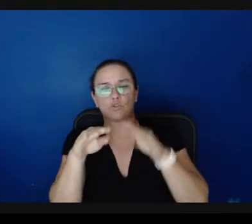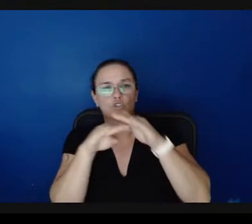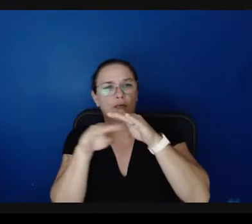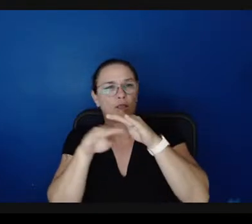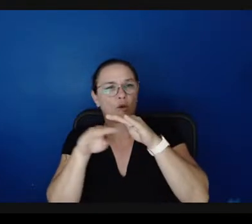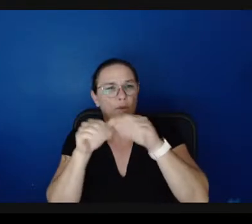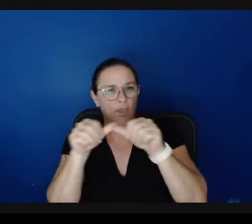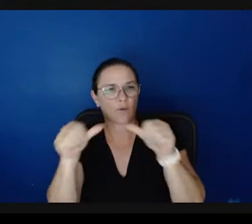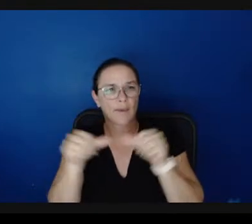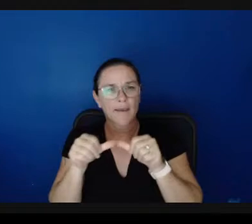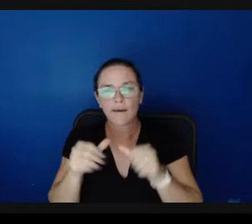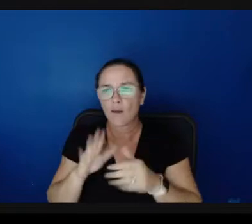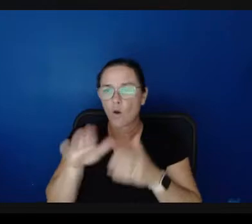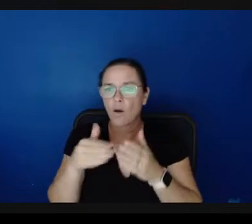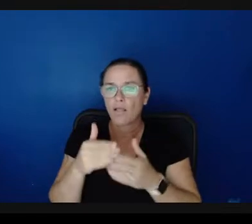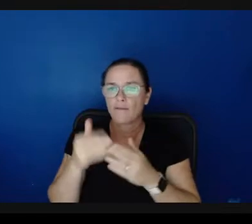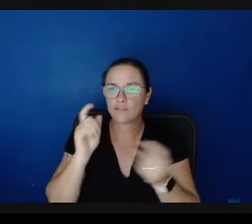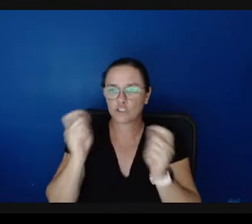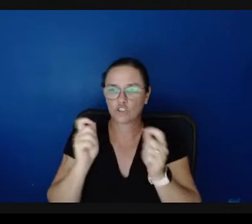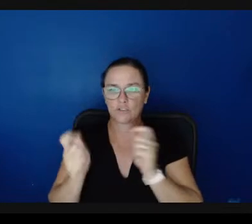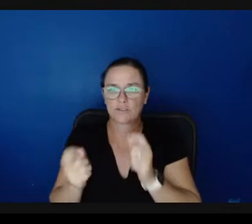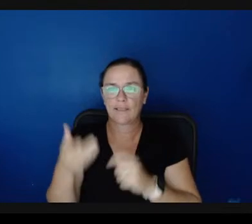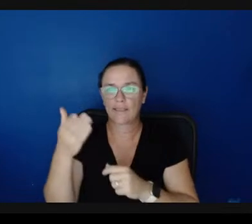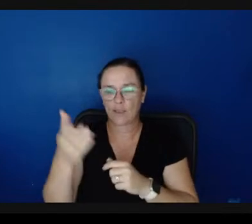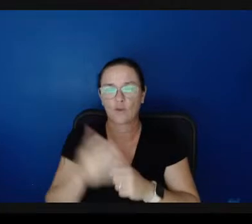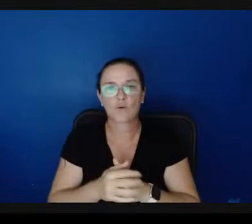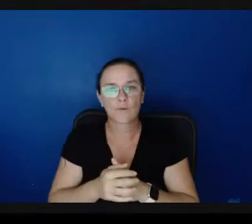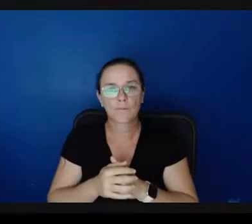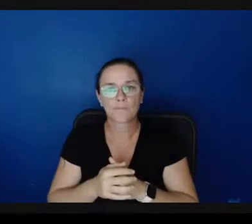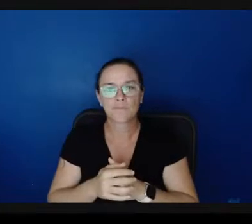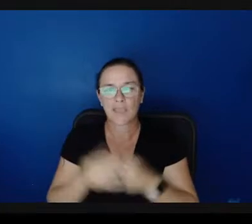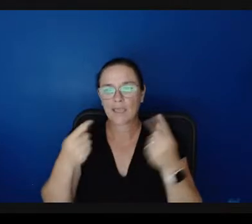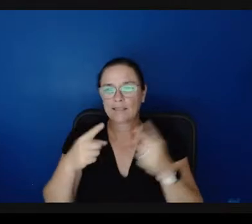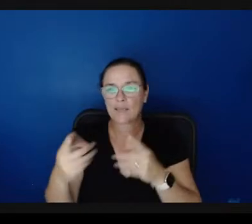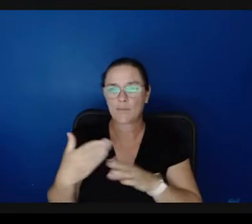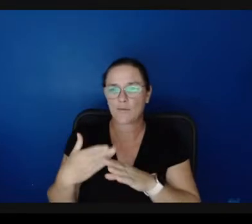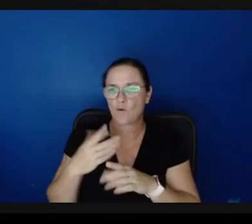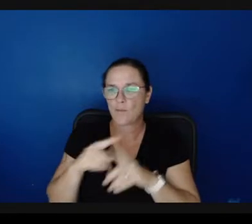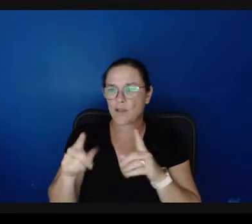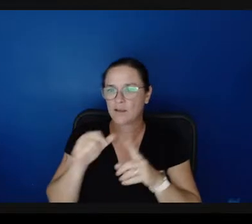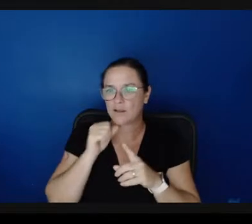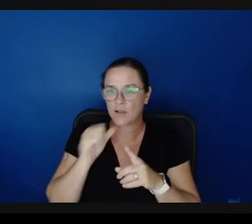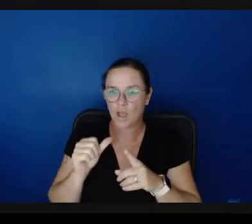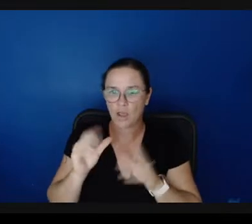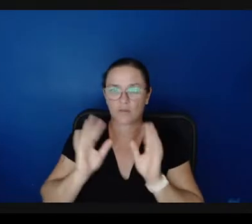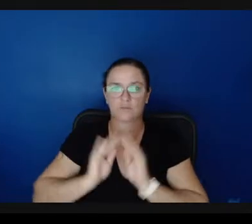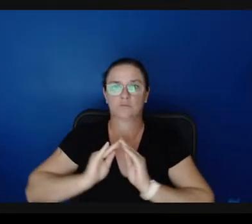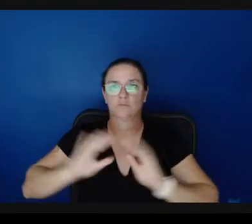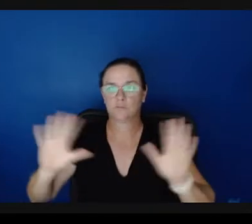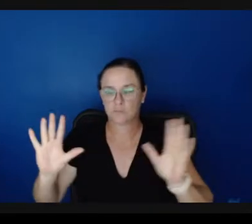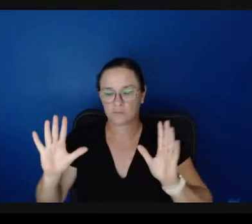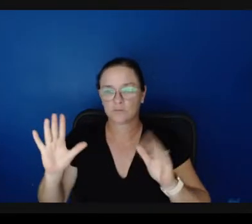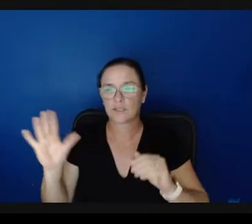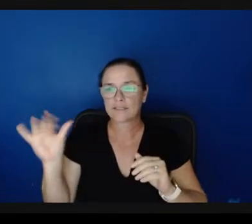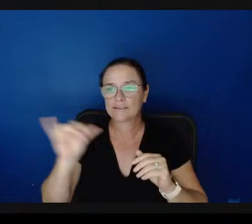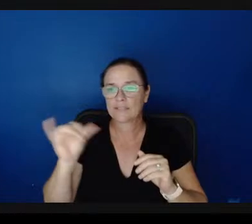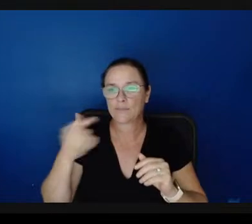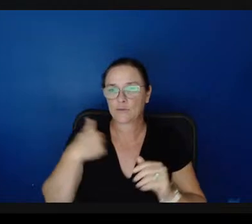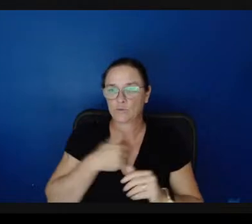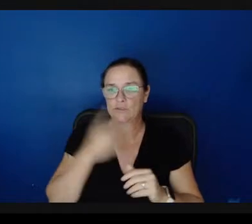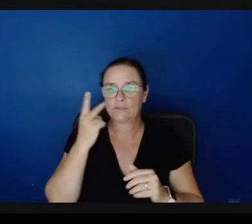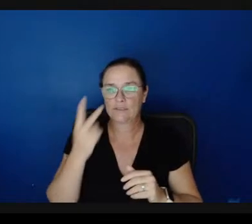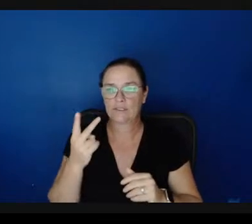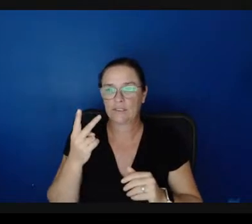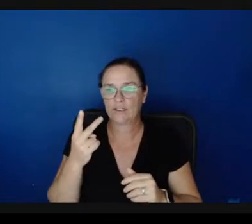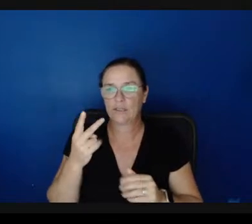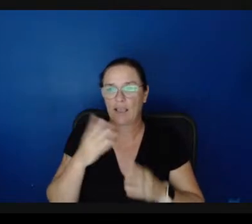that's all still adjusting there. And I can see that that's happened at other times in the past, but not quite so distinctly as we saw